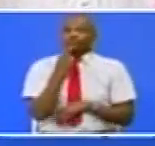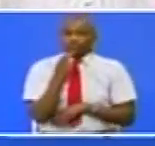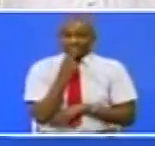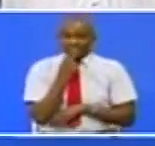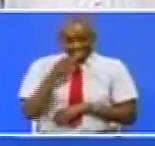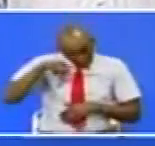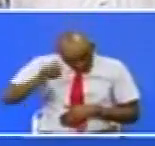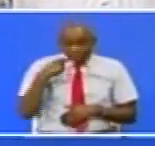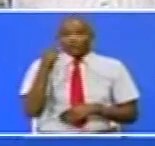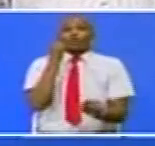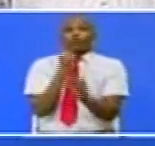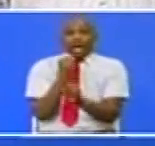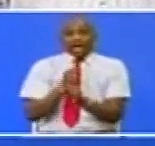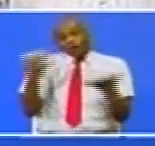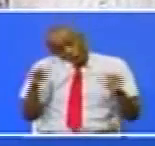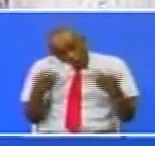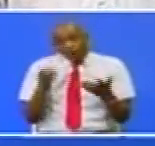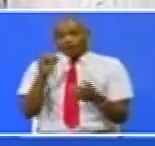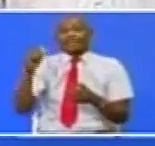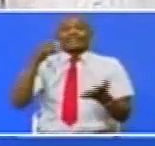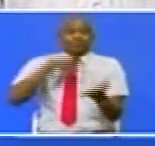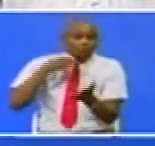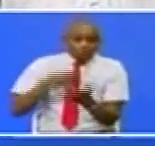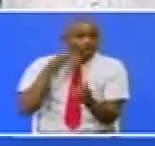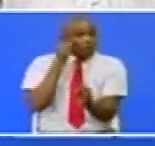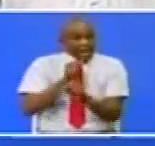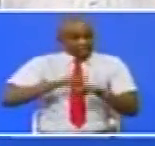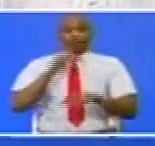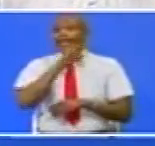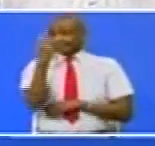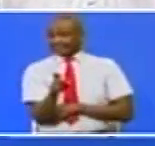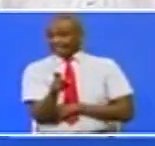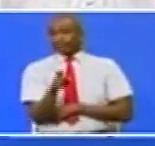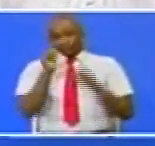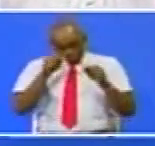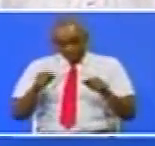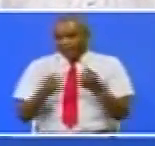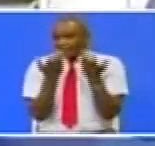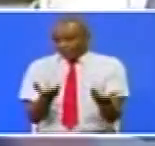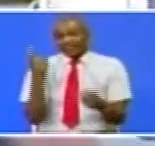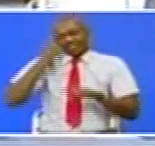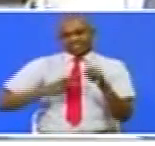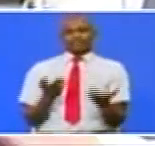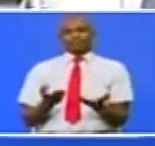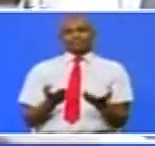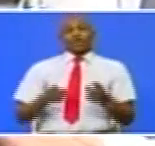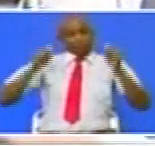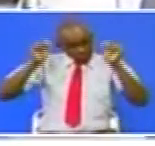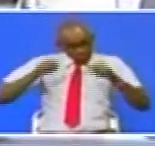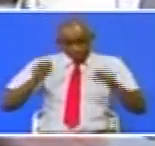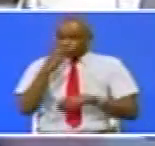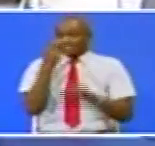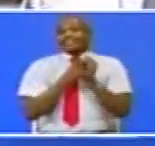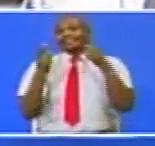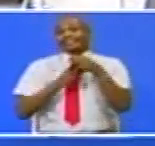several things that they are going to work on, including working on the examination that is going to be administered this year. It's possible that the